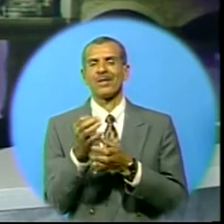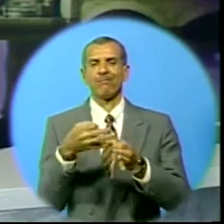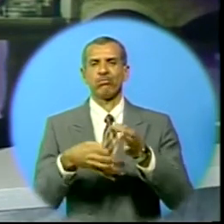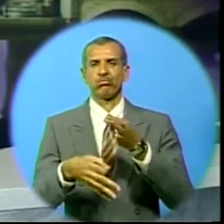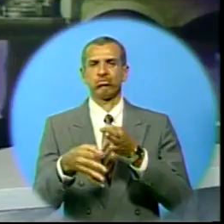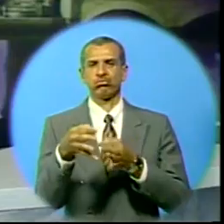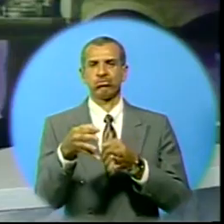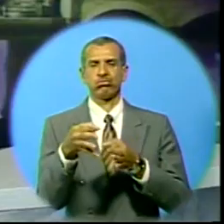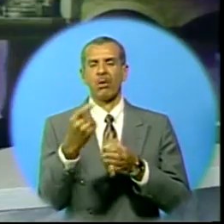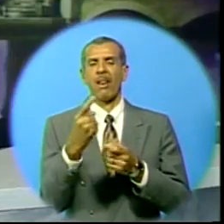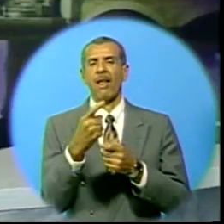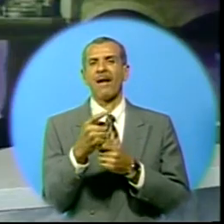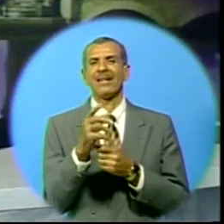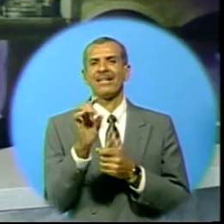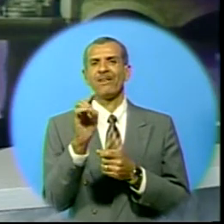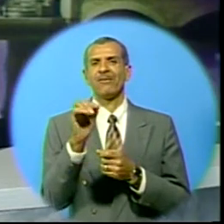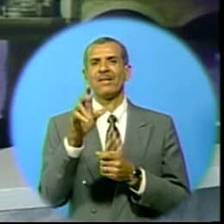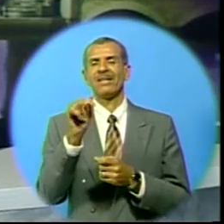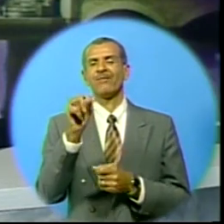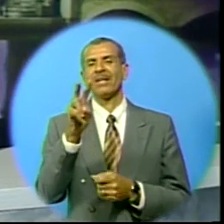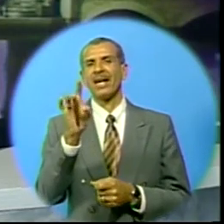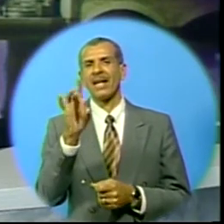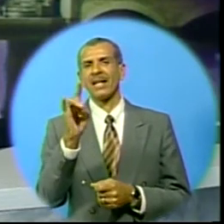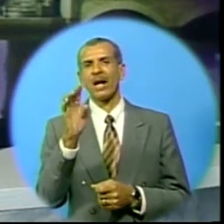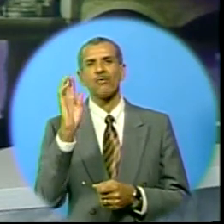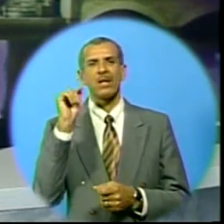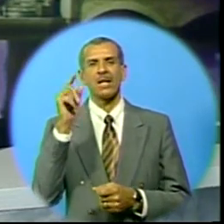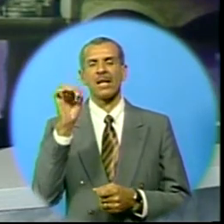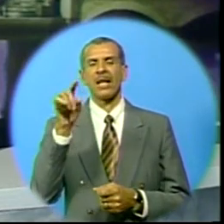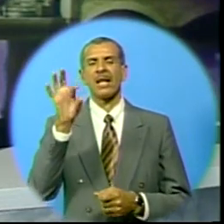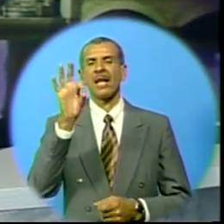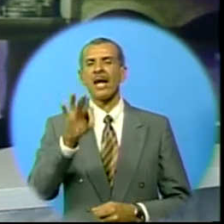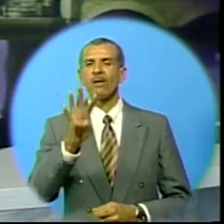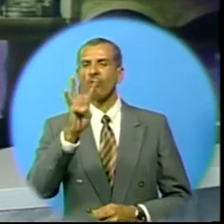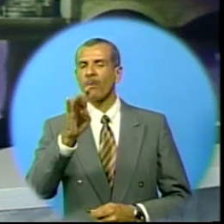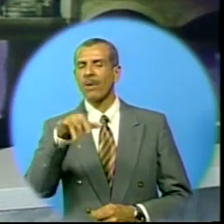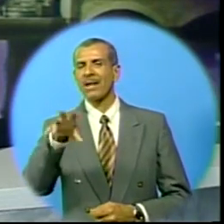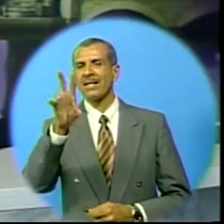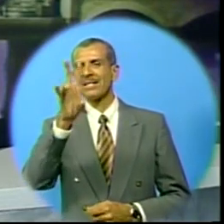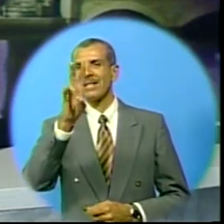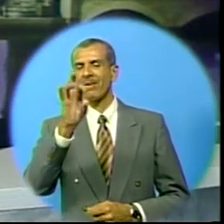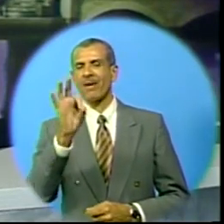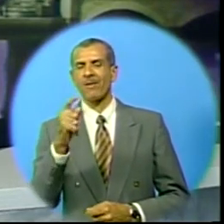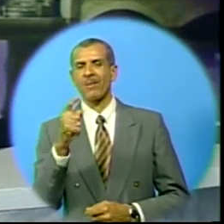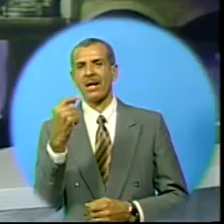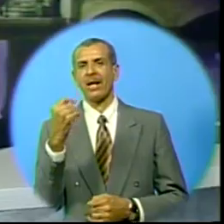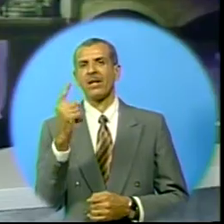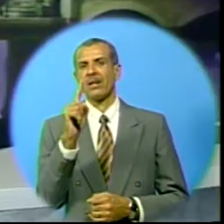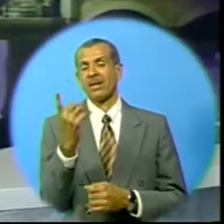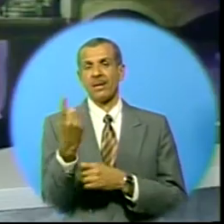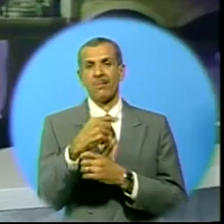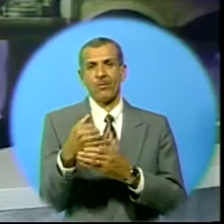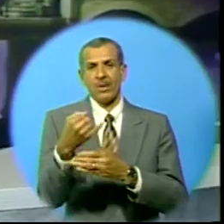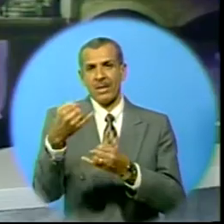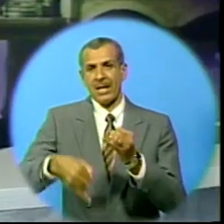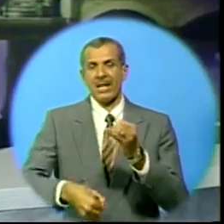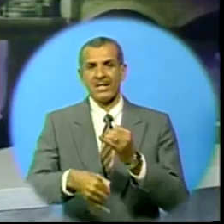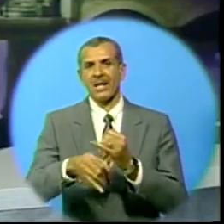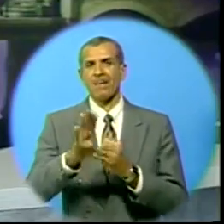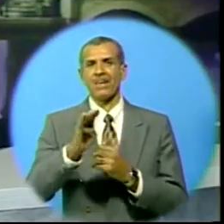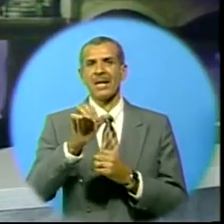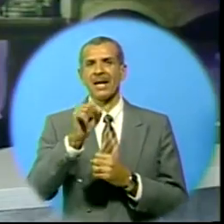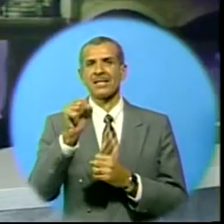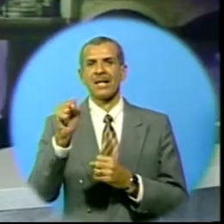stadium. TV8 and Radio 94.7 FM will have live coverage of the penultimate day of BSAC. That'll be from